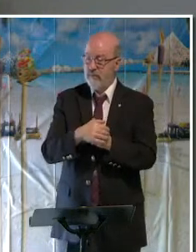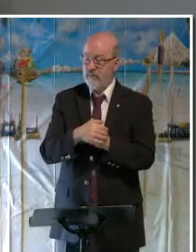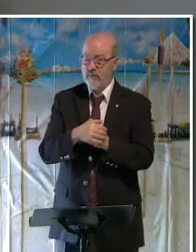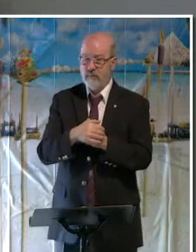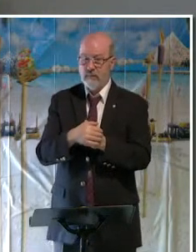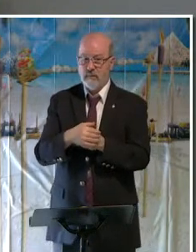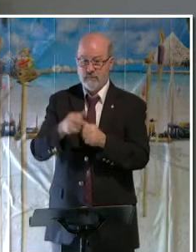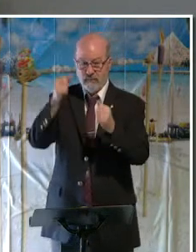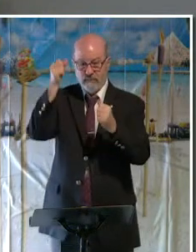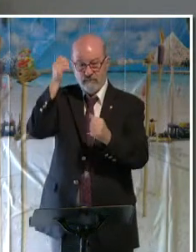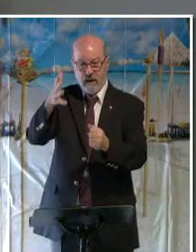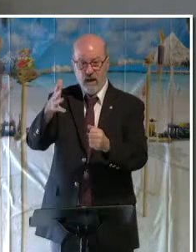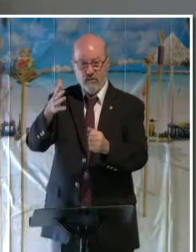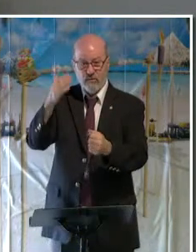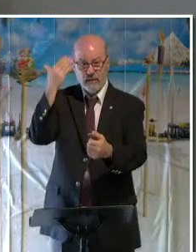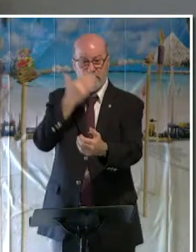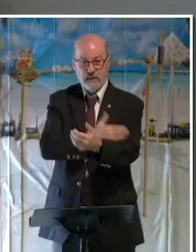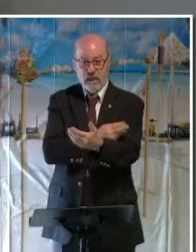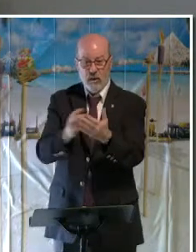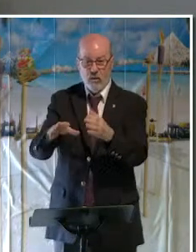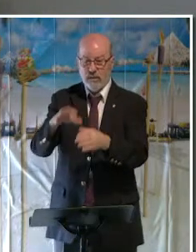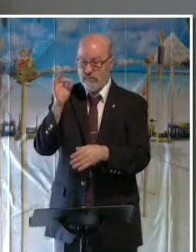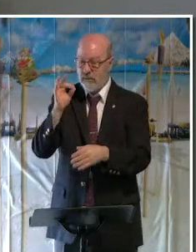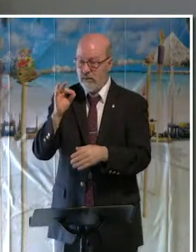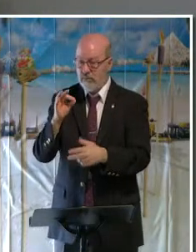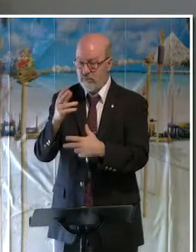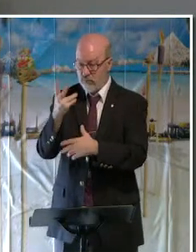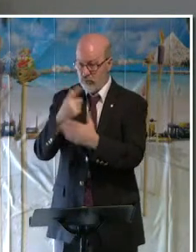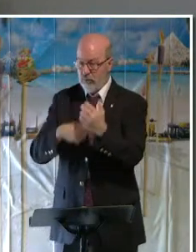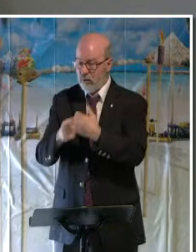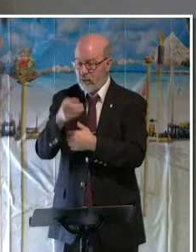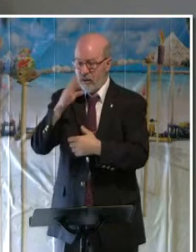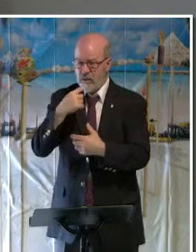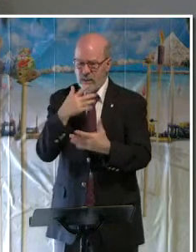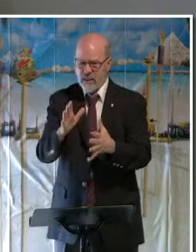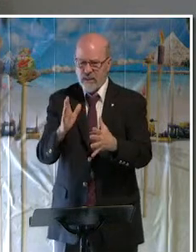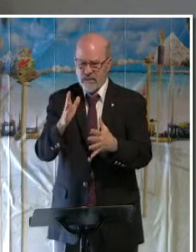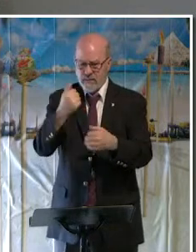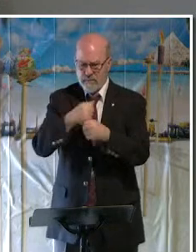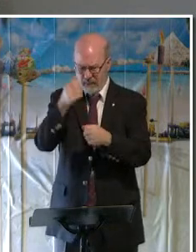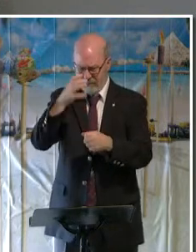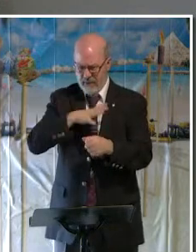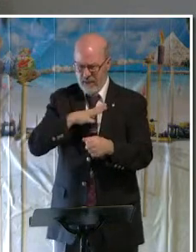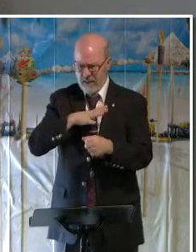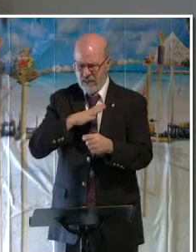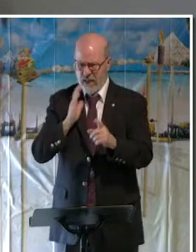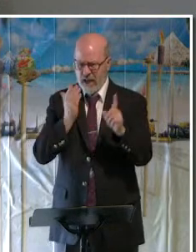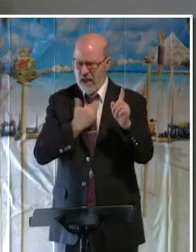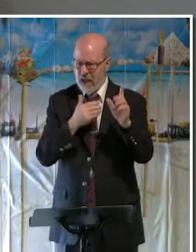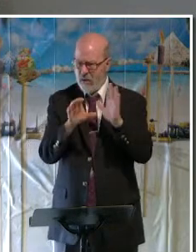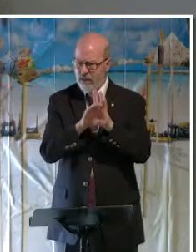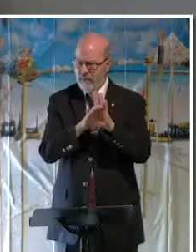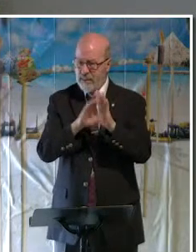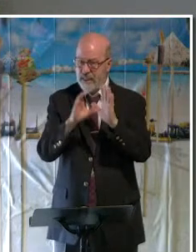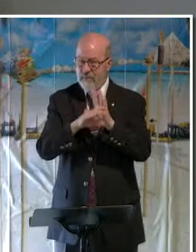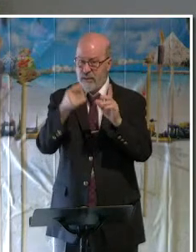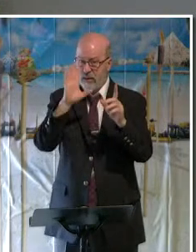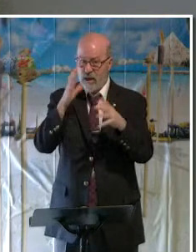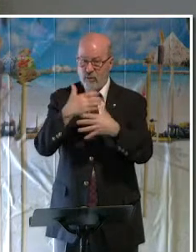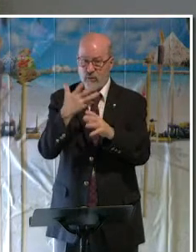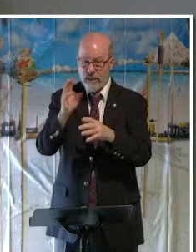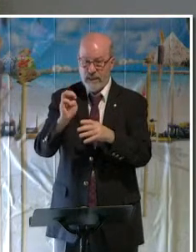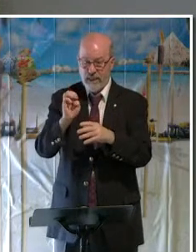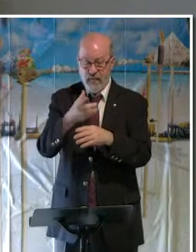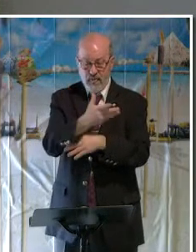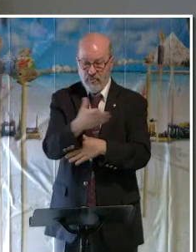and Father, Son, and Holy Spirit. God said, let us make man in our own image. In the image of God